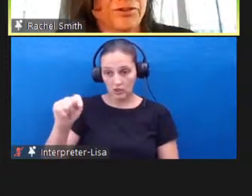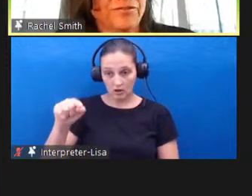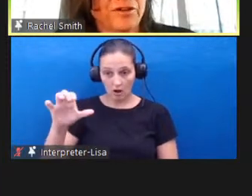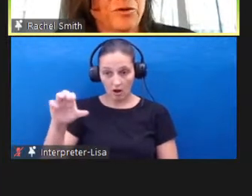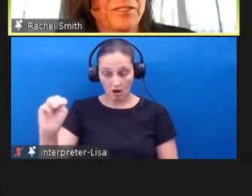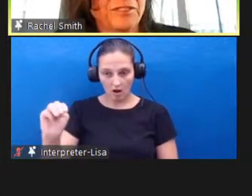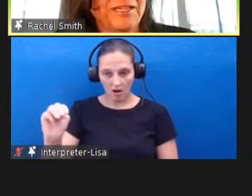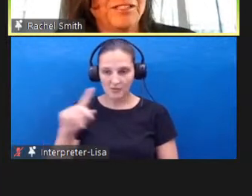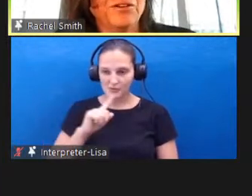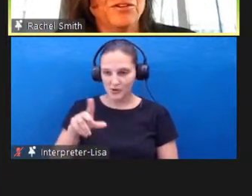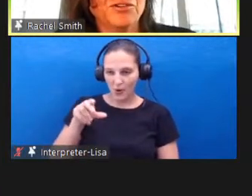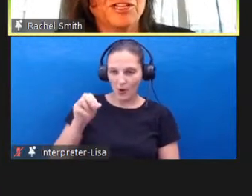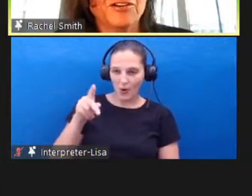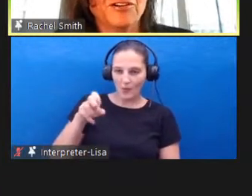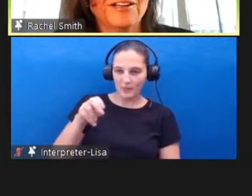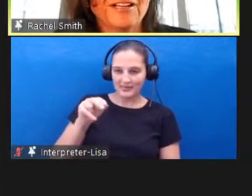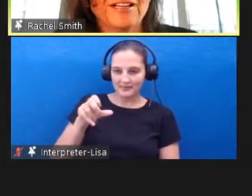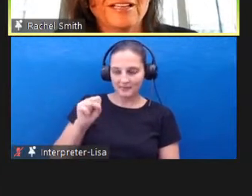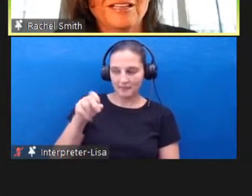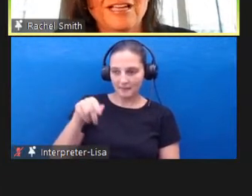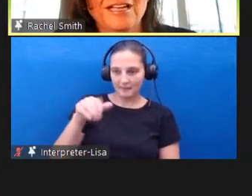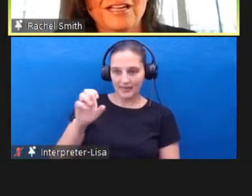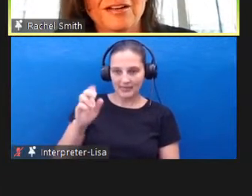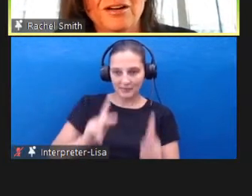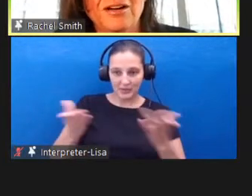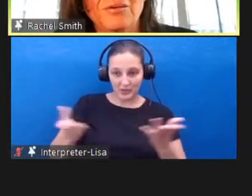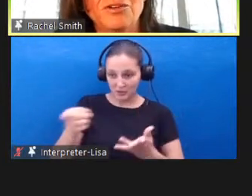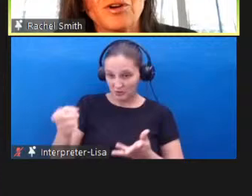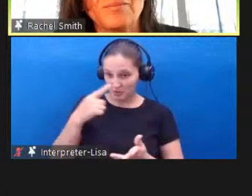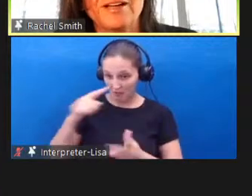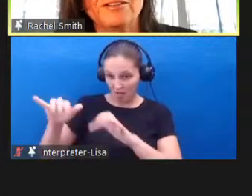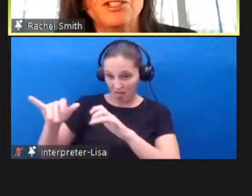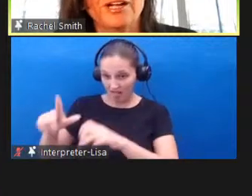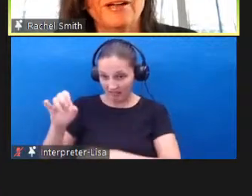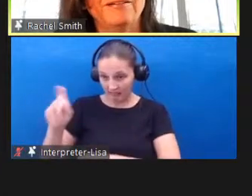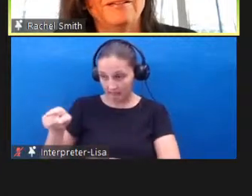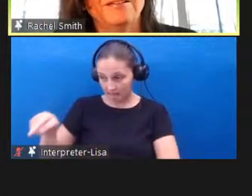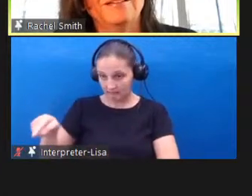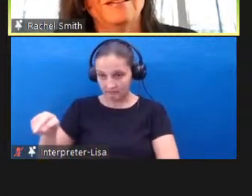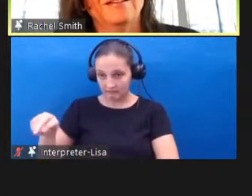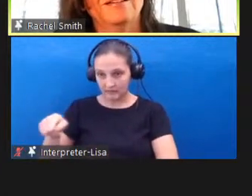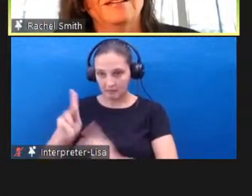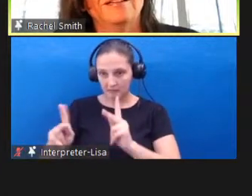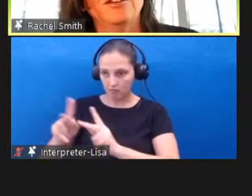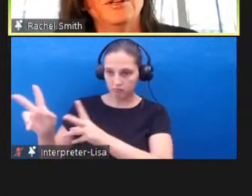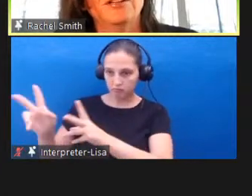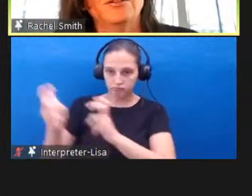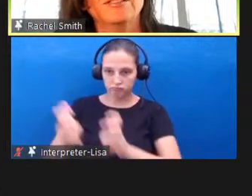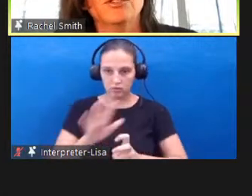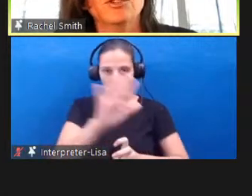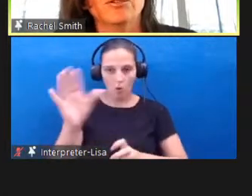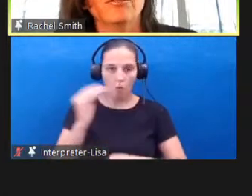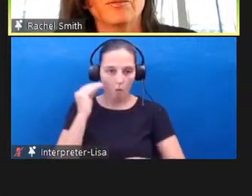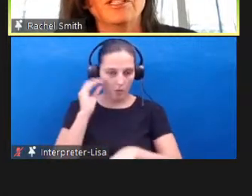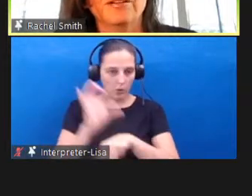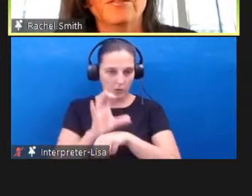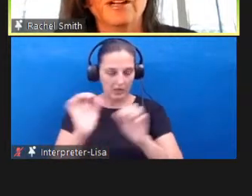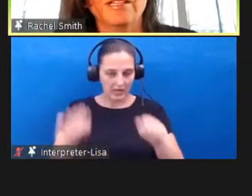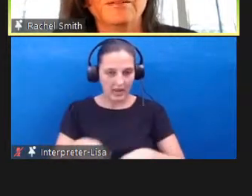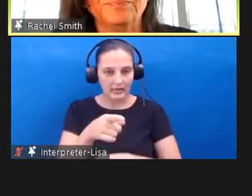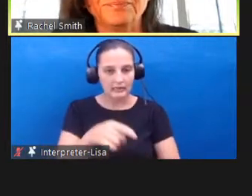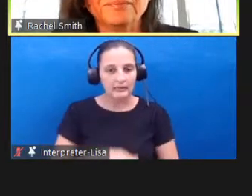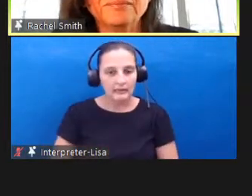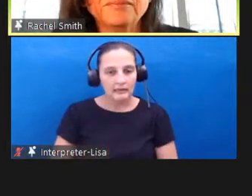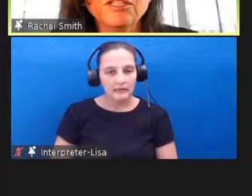openspaceproject.com. I'm sure if OpenSpace folks are here, they would drop that in the chat. And here we go. It makes a little circle for me so I can find